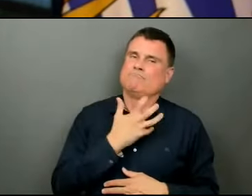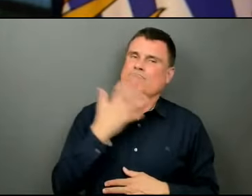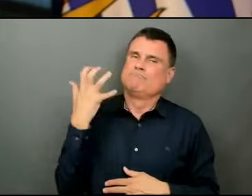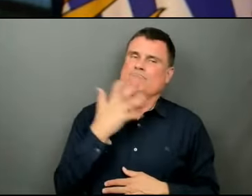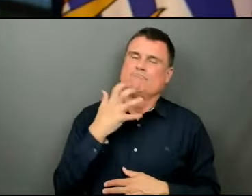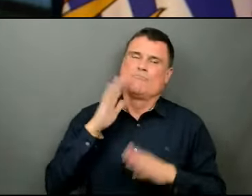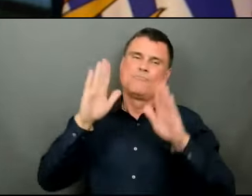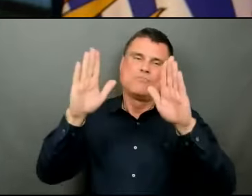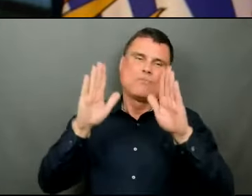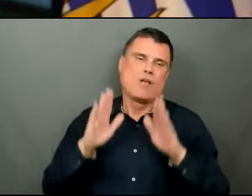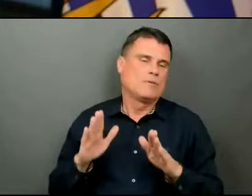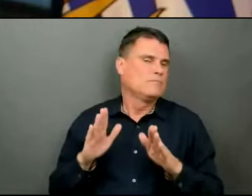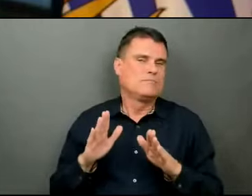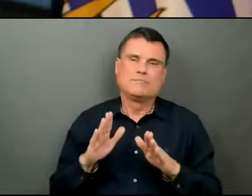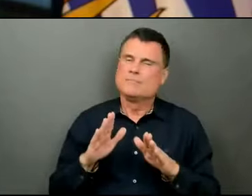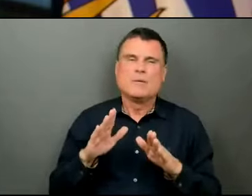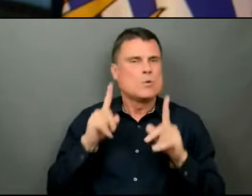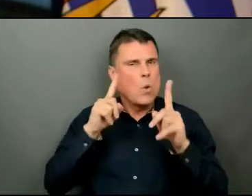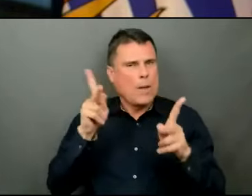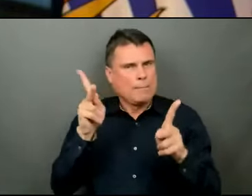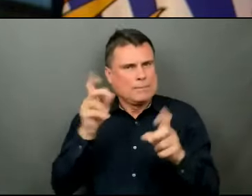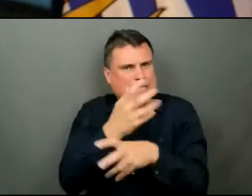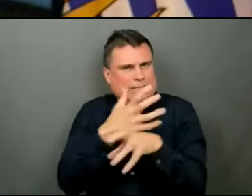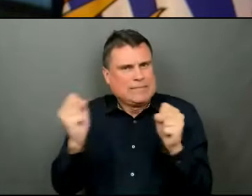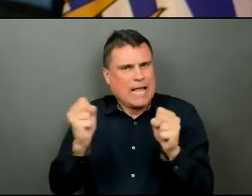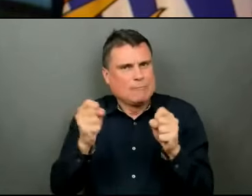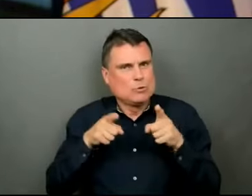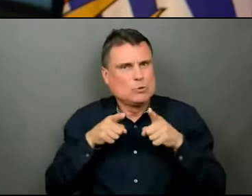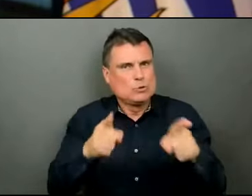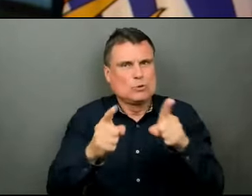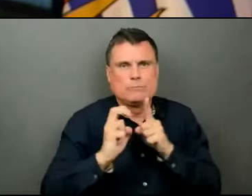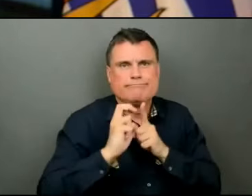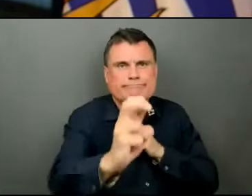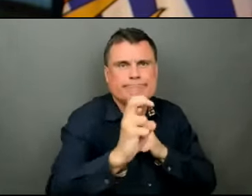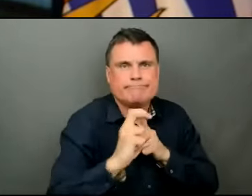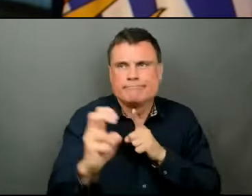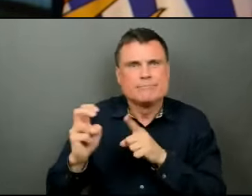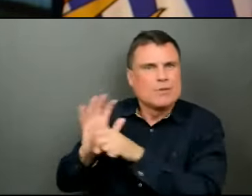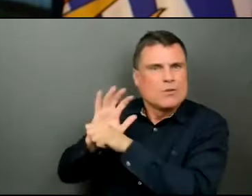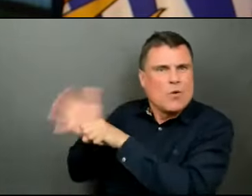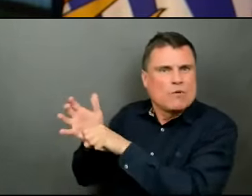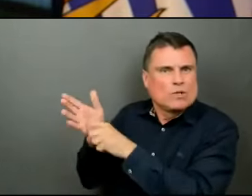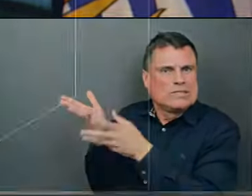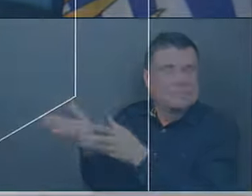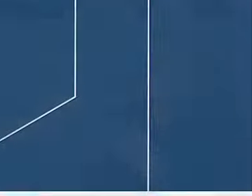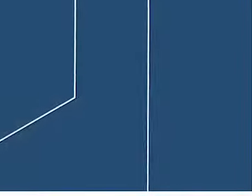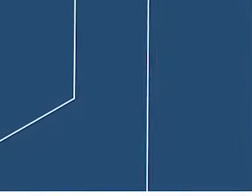people throughout Metro Vancouver safe, and we appreciate their work. Thank you very much and have a great afternoon.